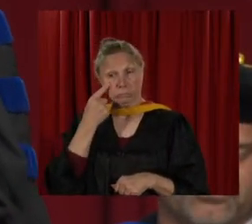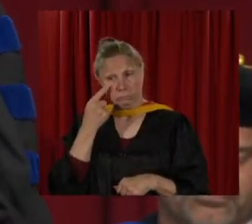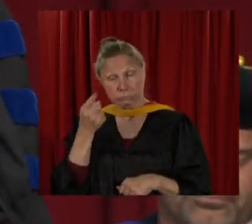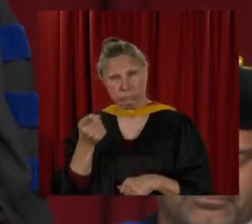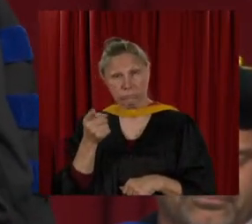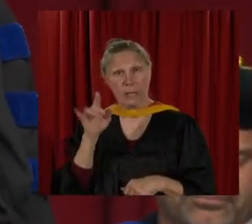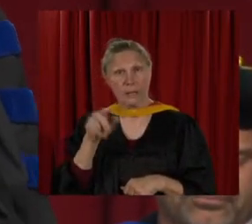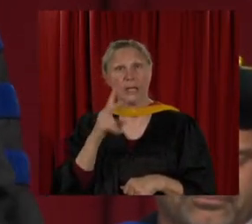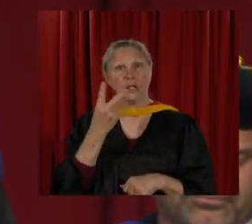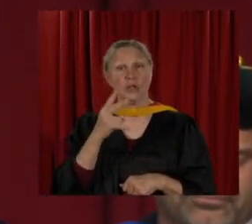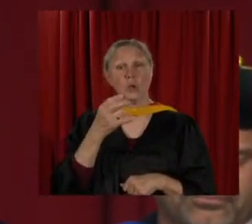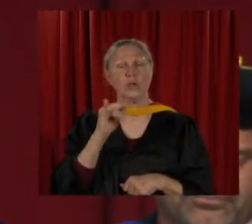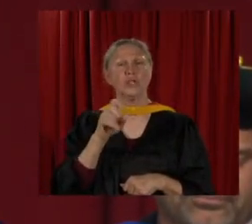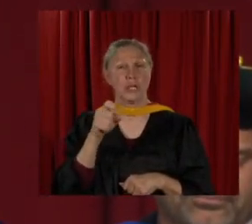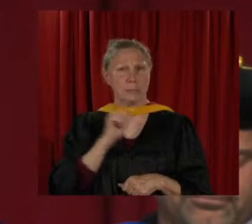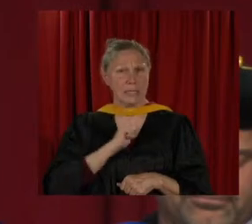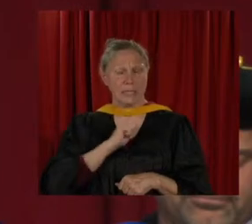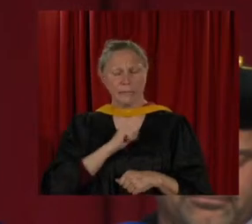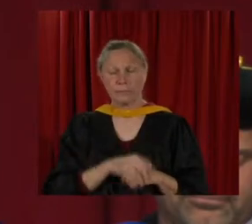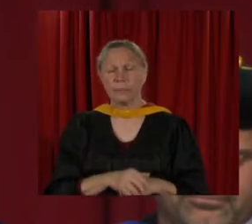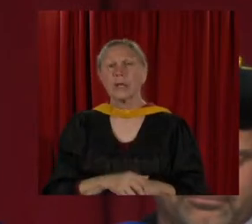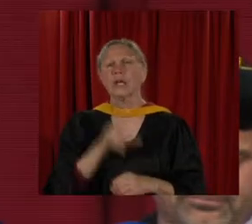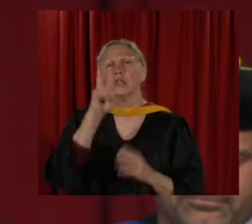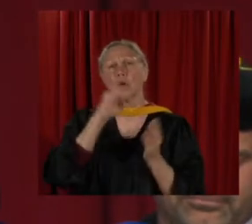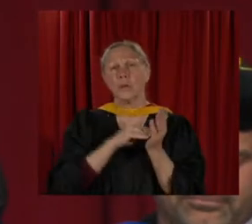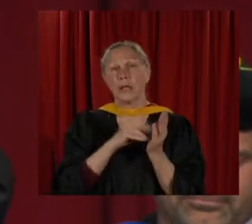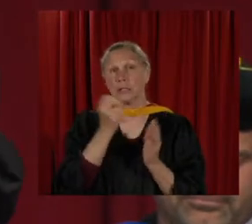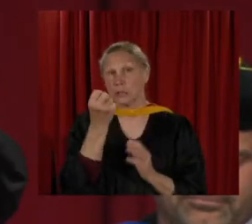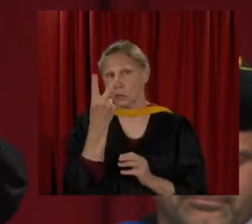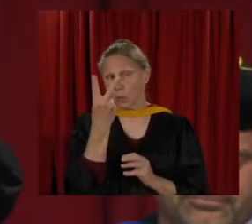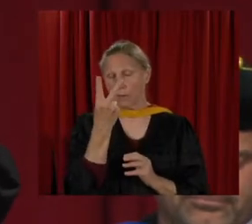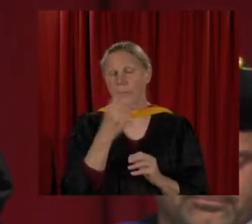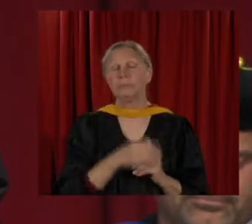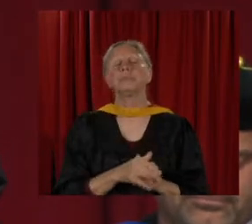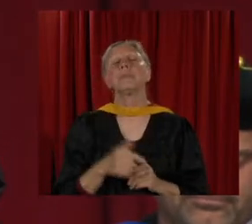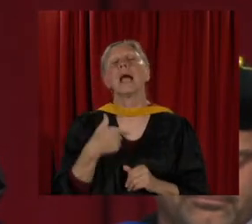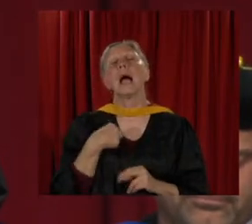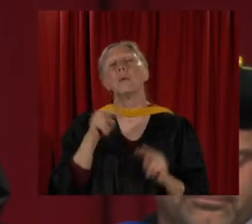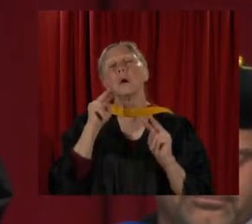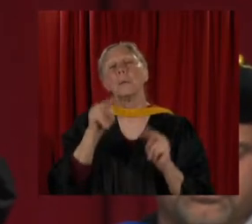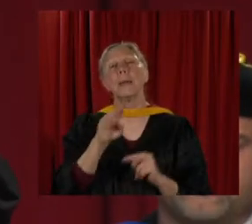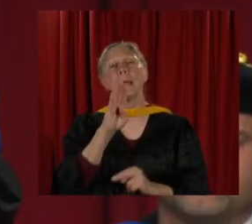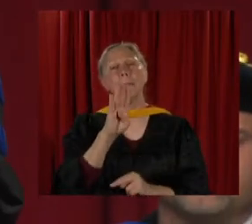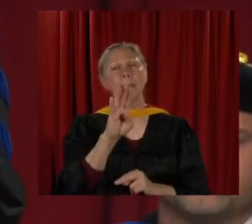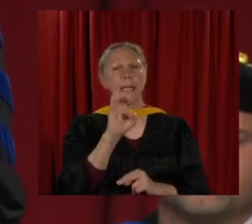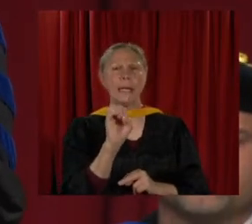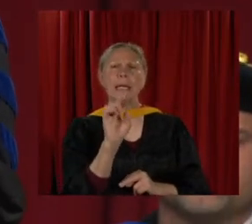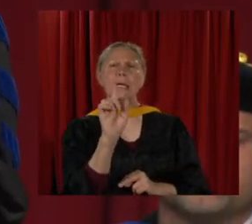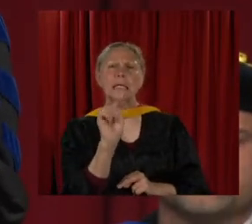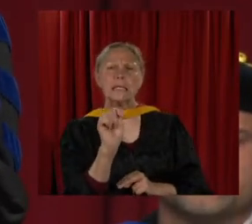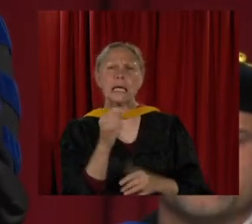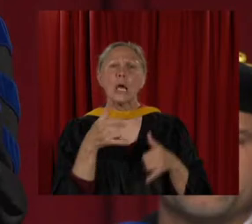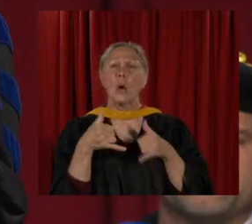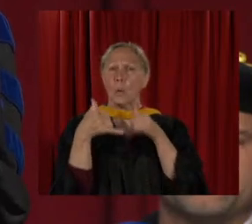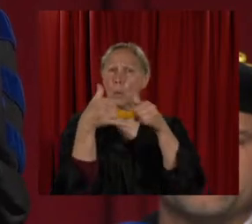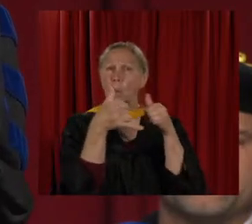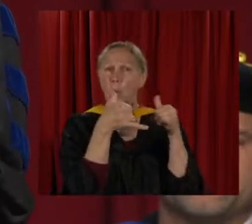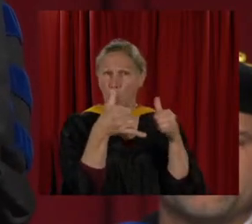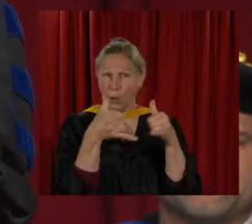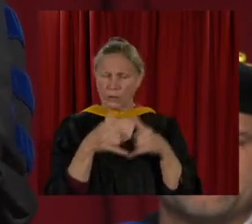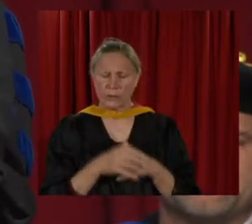and heard 2 Chainz. It was 2012, and I was watching the BET Awards